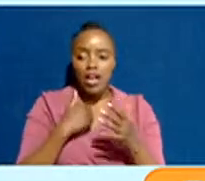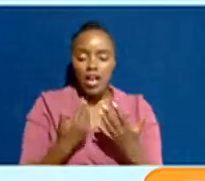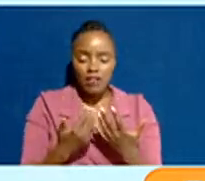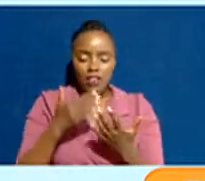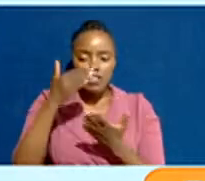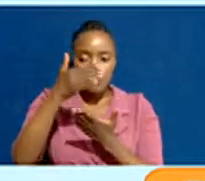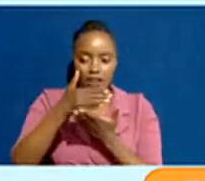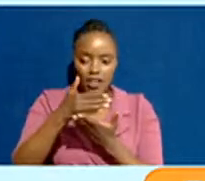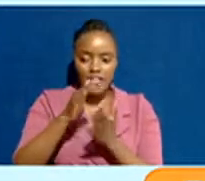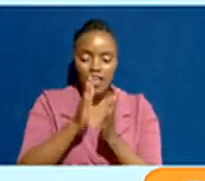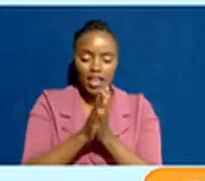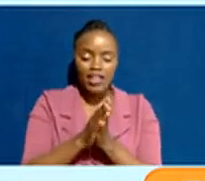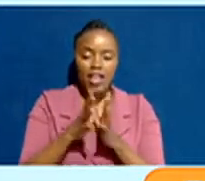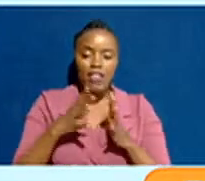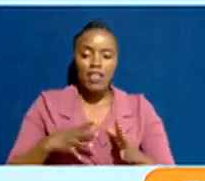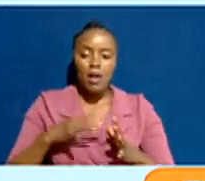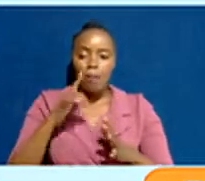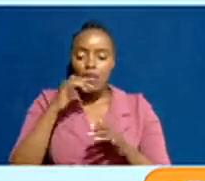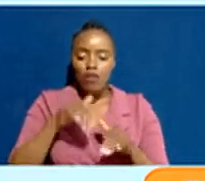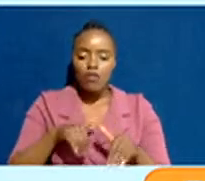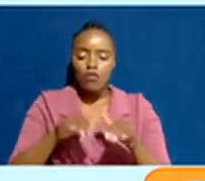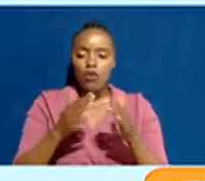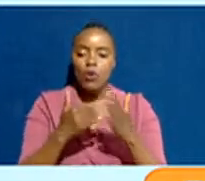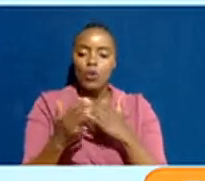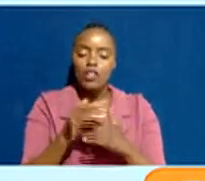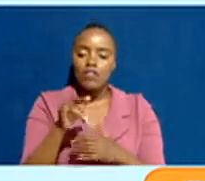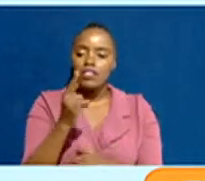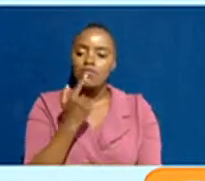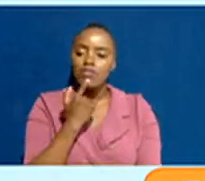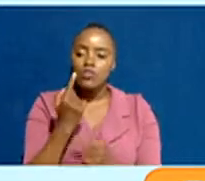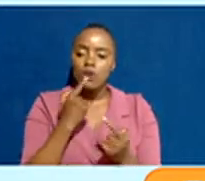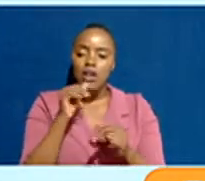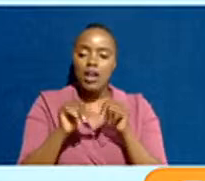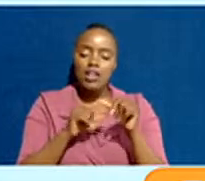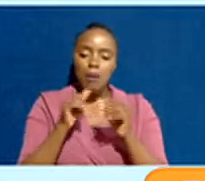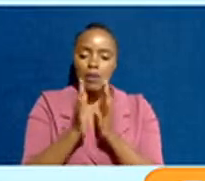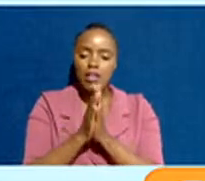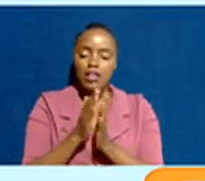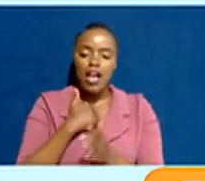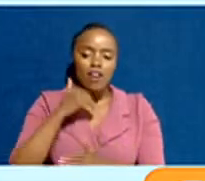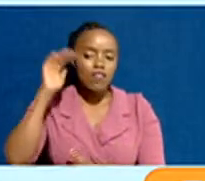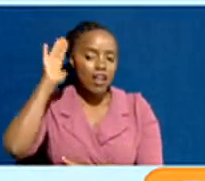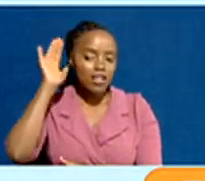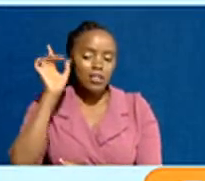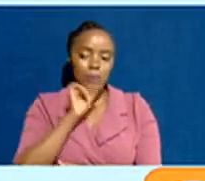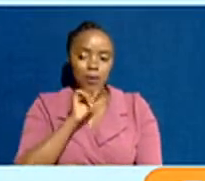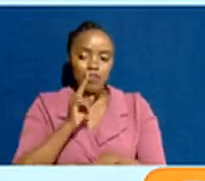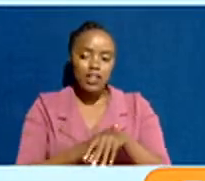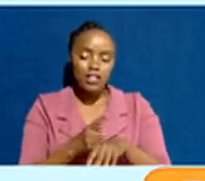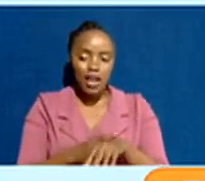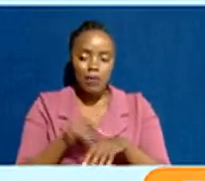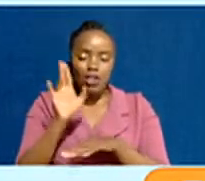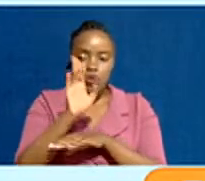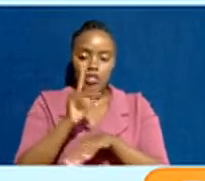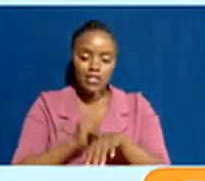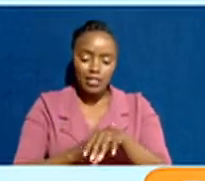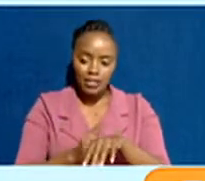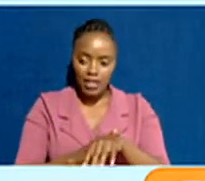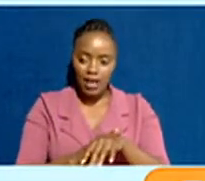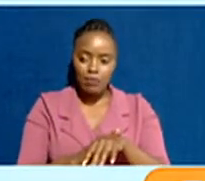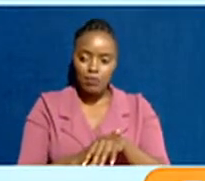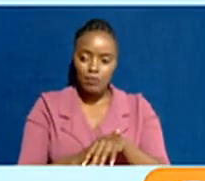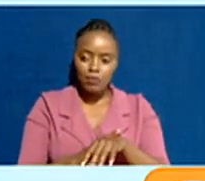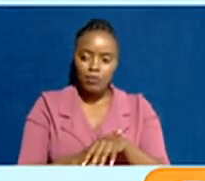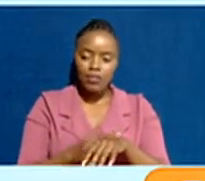fact, and there are people who follow what he is talking about. And I have listened when I spent some time with